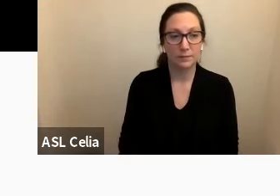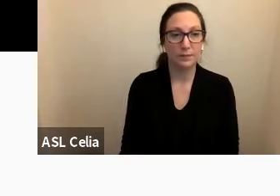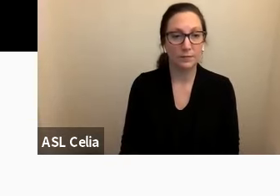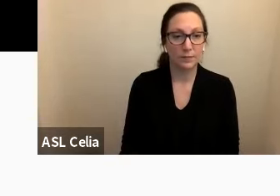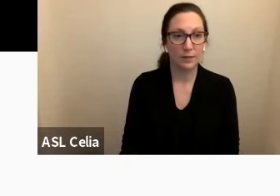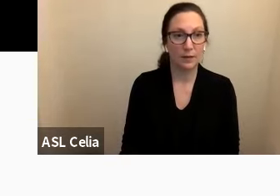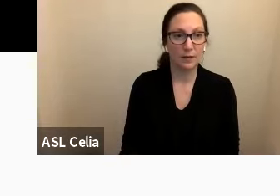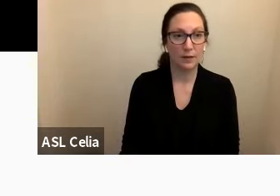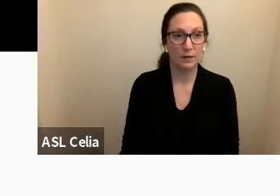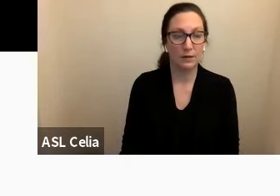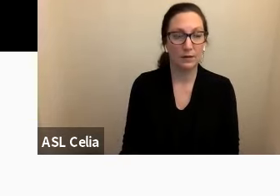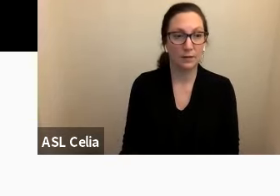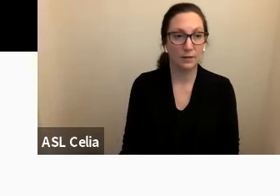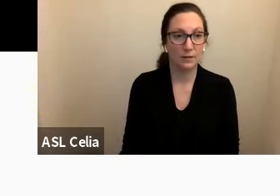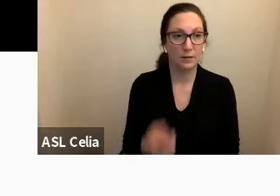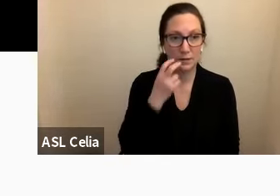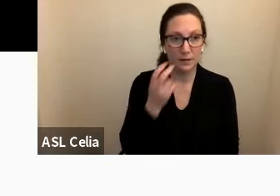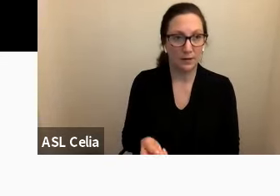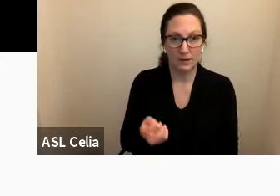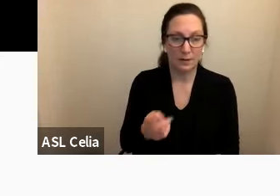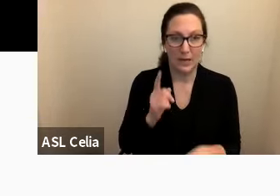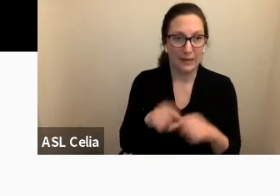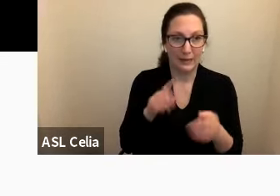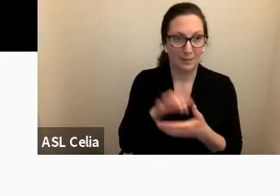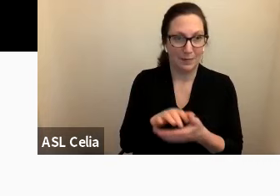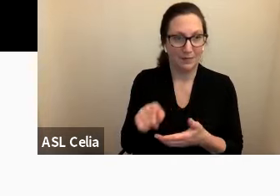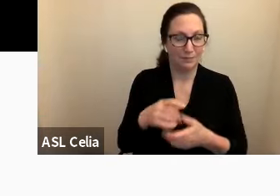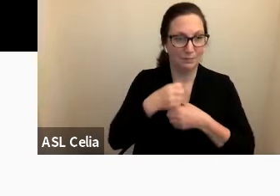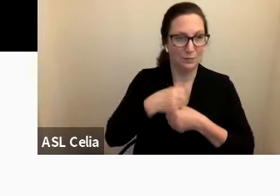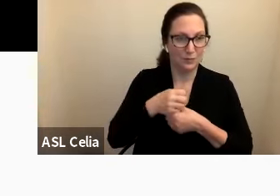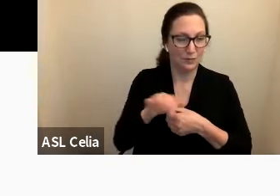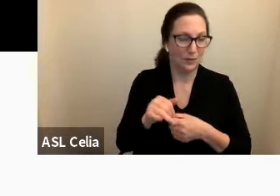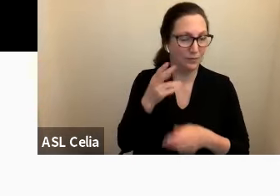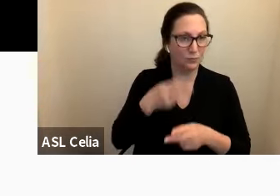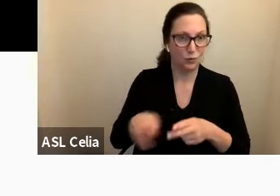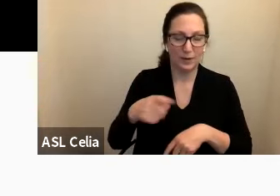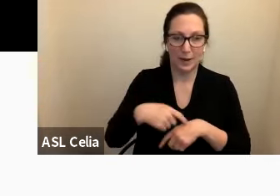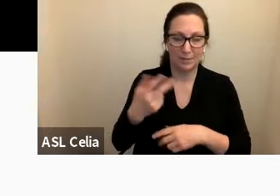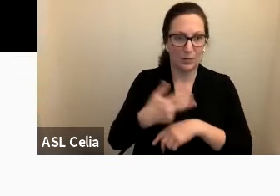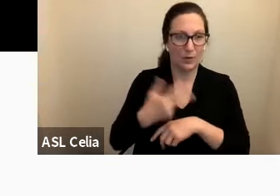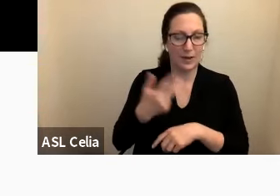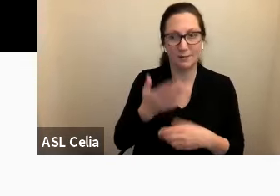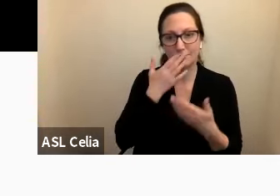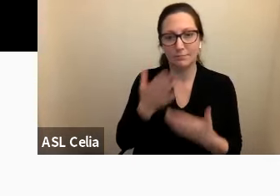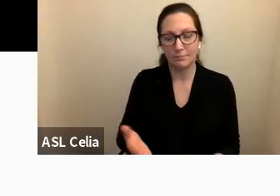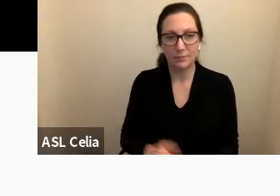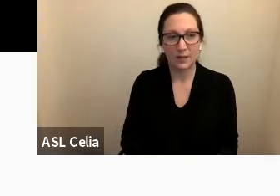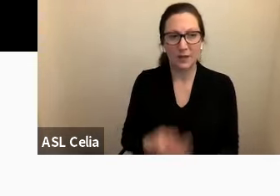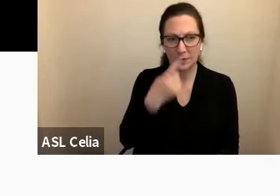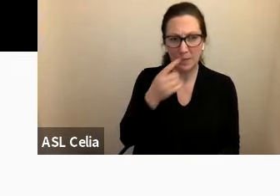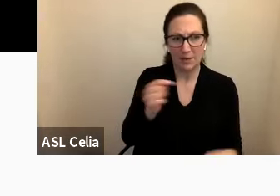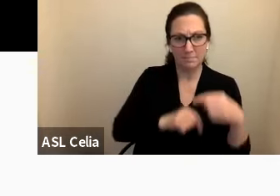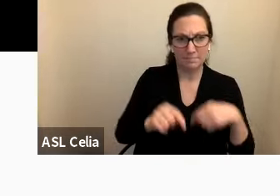I can't even believe you produced this ahead of time. Thank you. Can you go back to the one